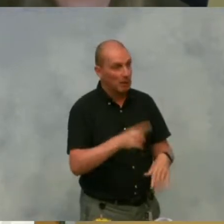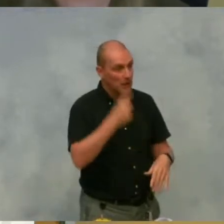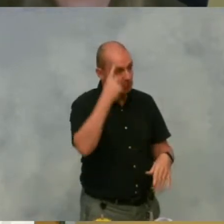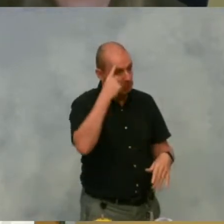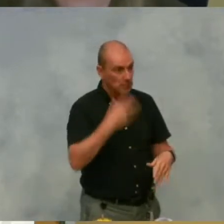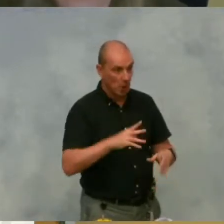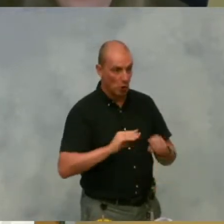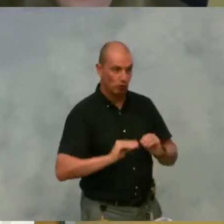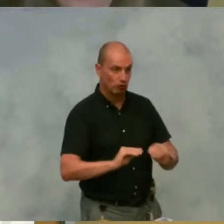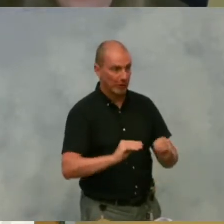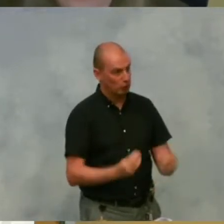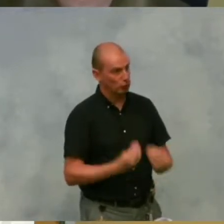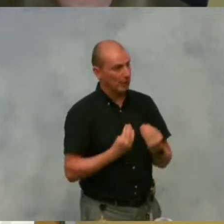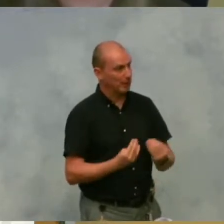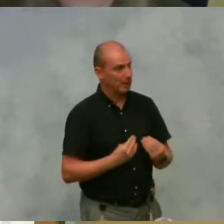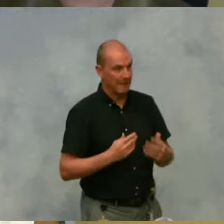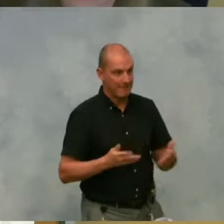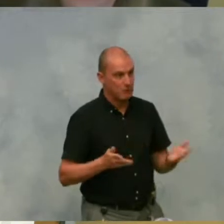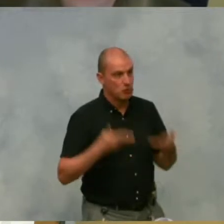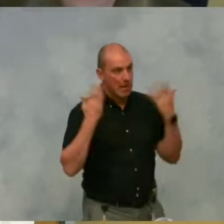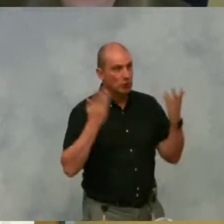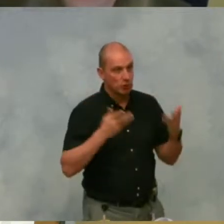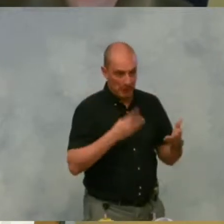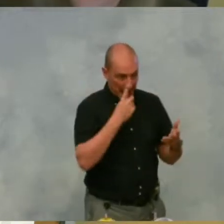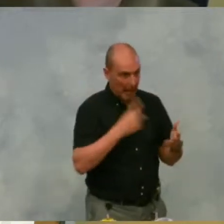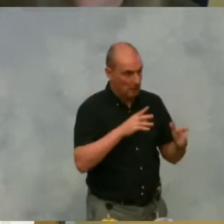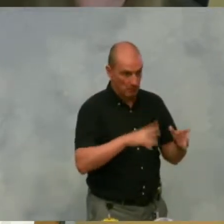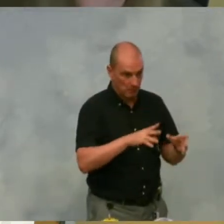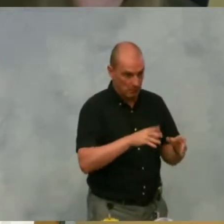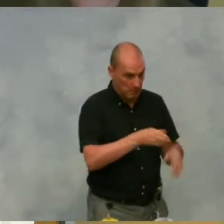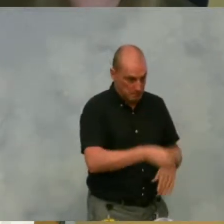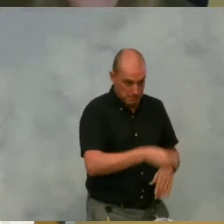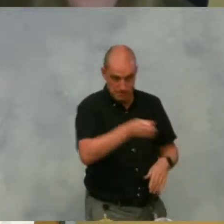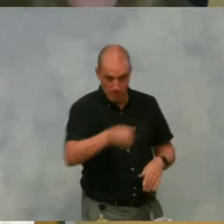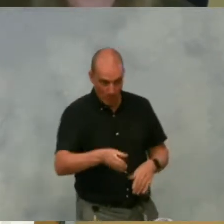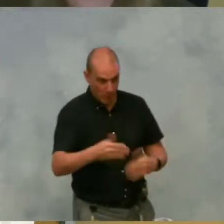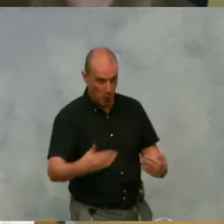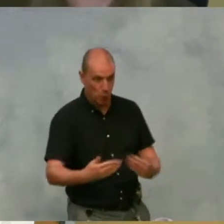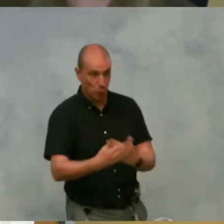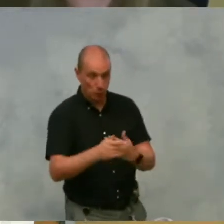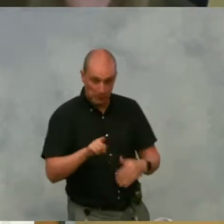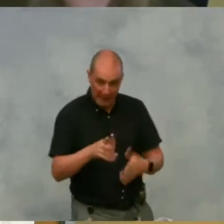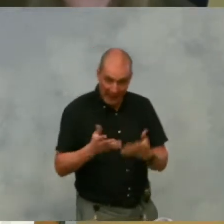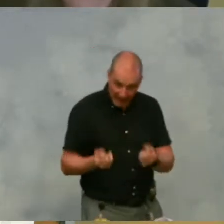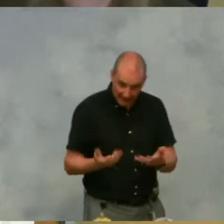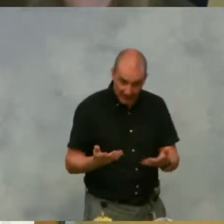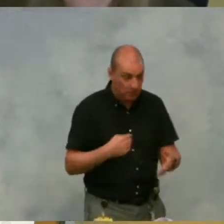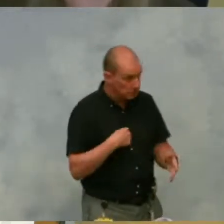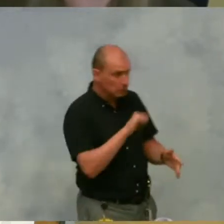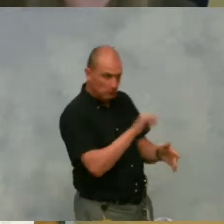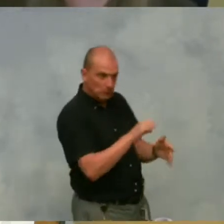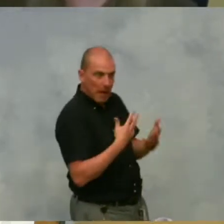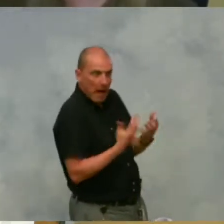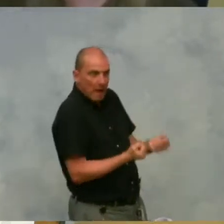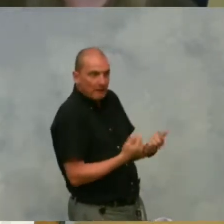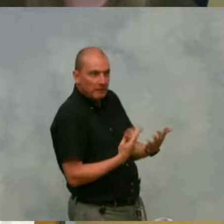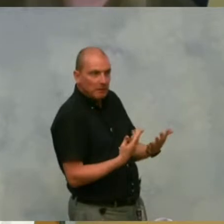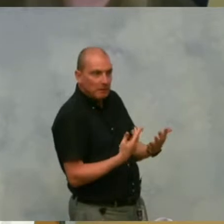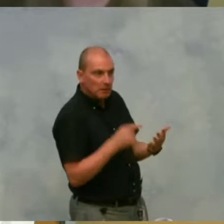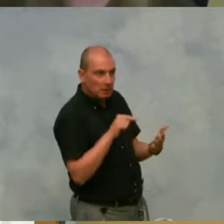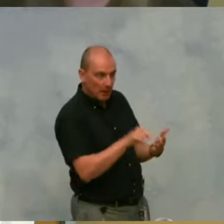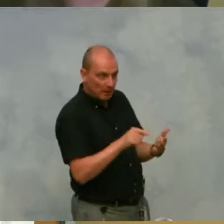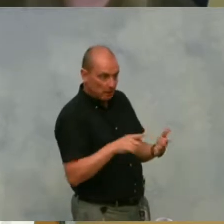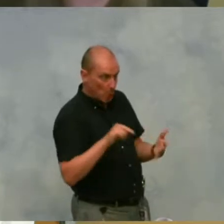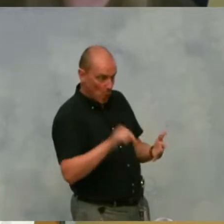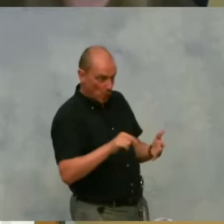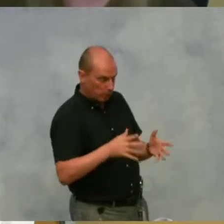and do something else. Is that an option within the council setup? It absolutely is, and actually it's one of our biggest areas